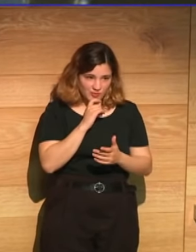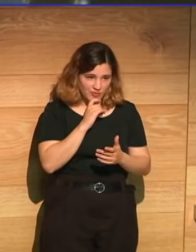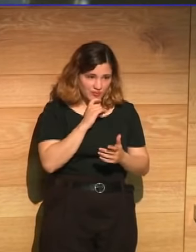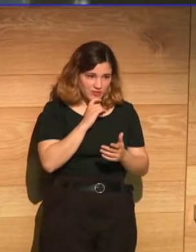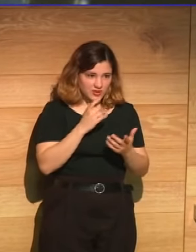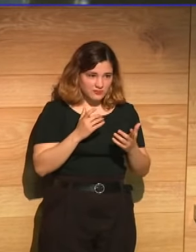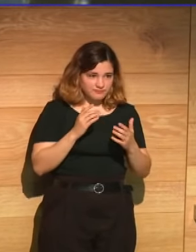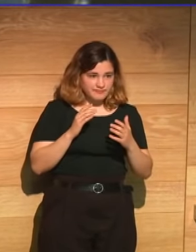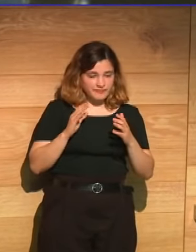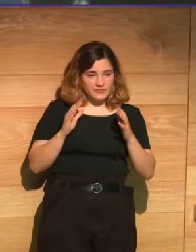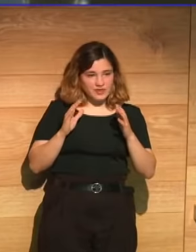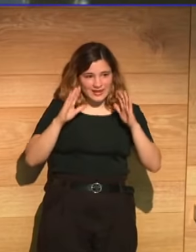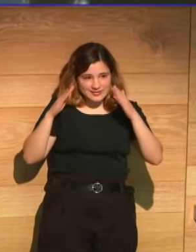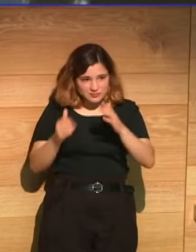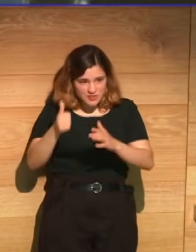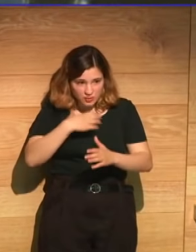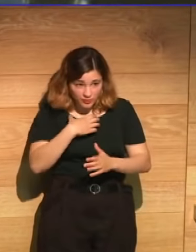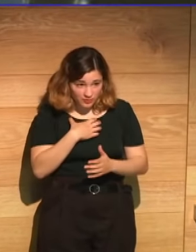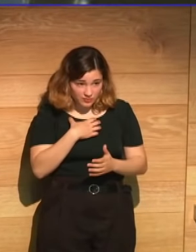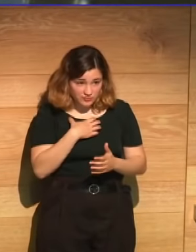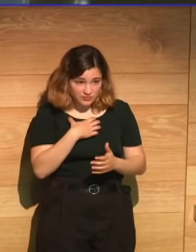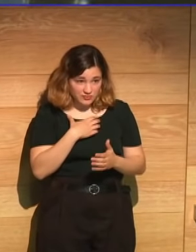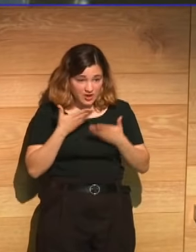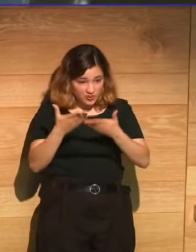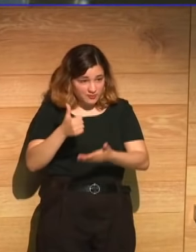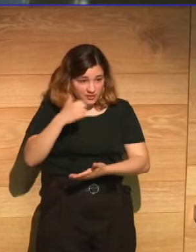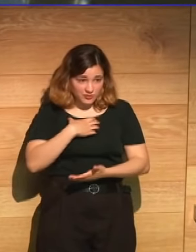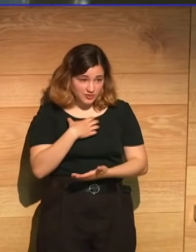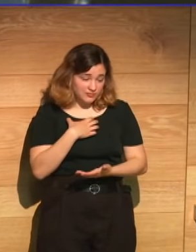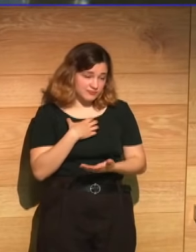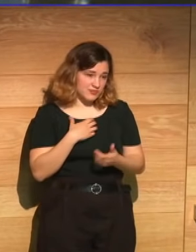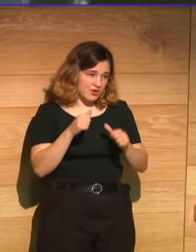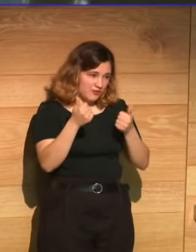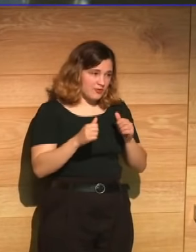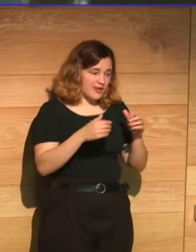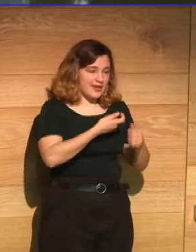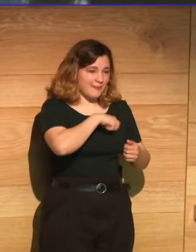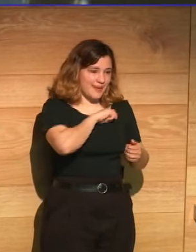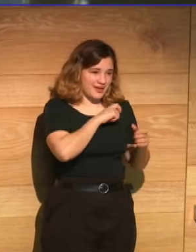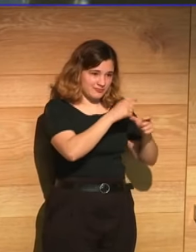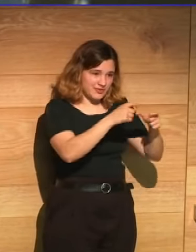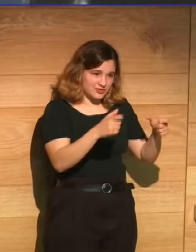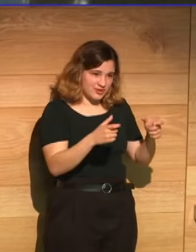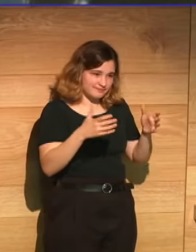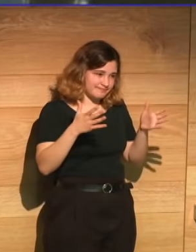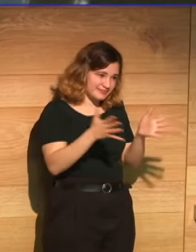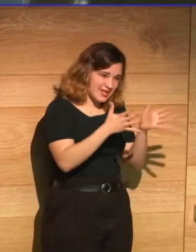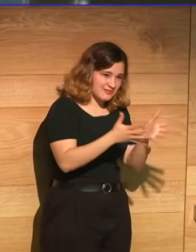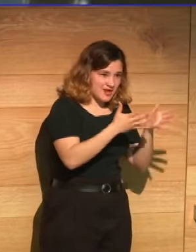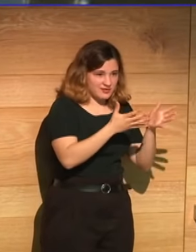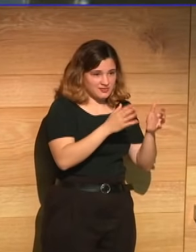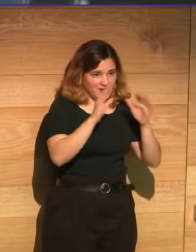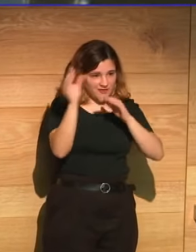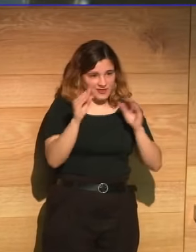más desde este punto de vista, pues también es una manera de incentivar a la población española cuando nos lee, cuando nos escucha,